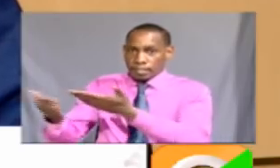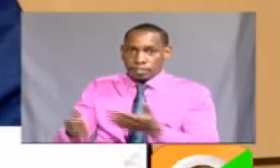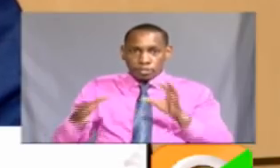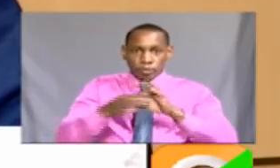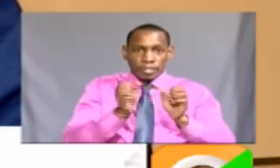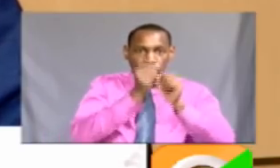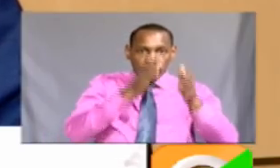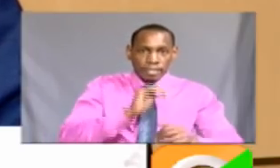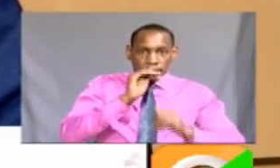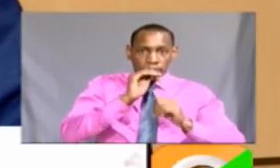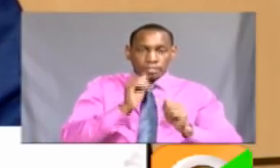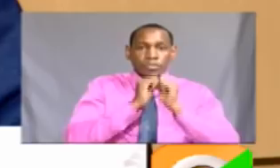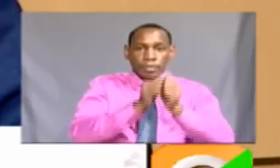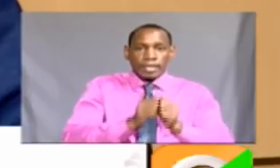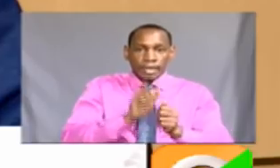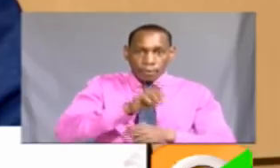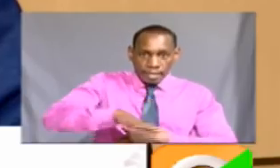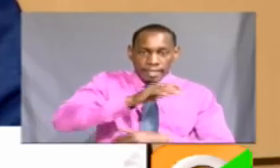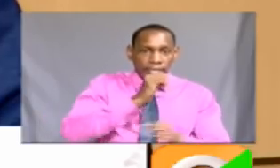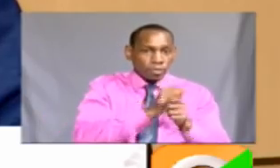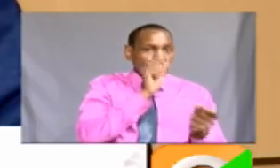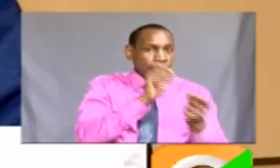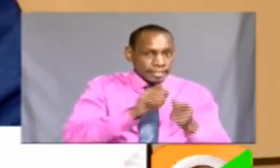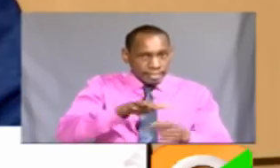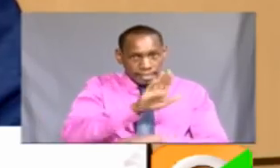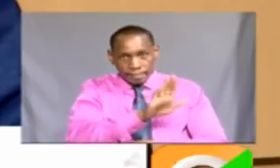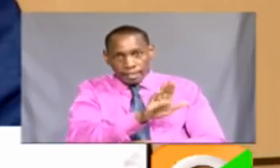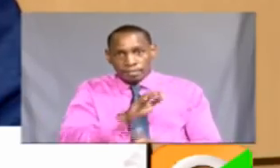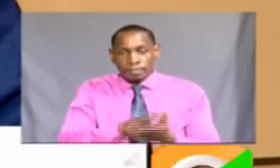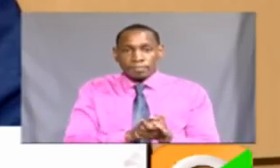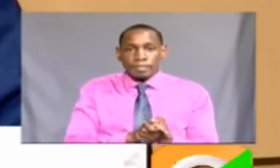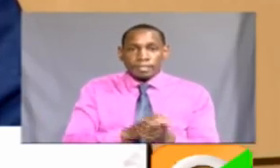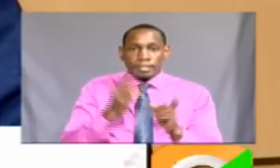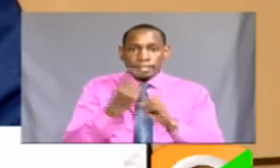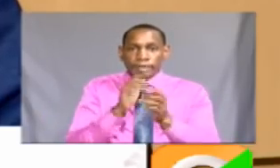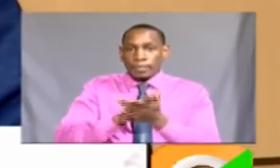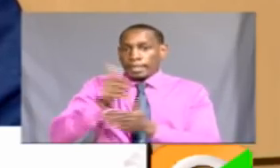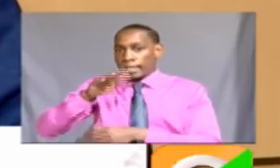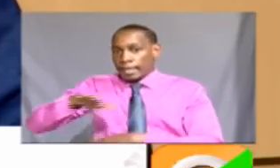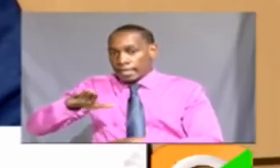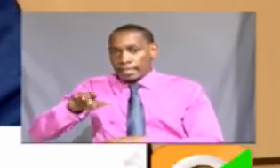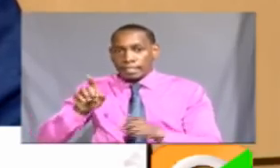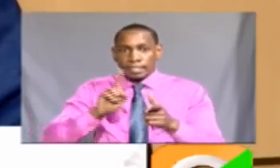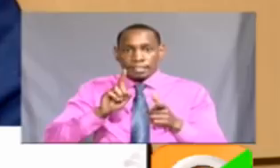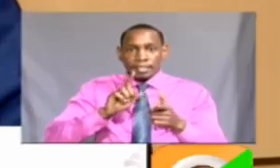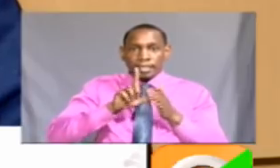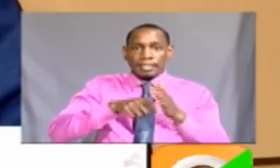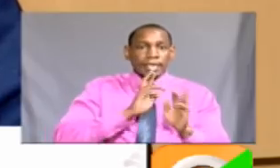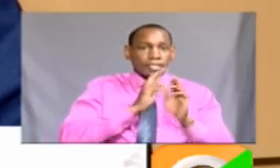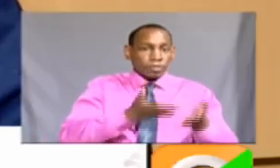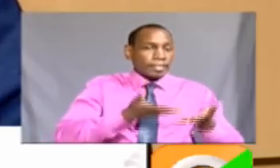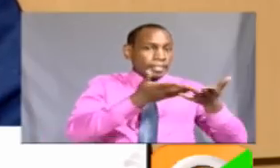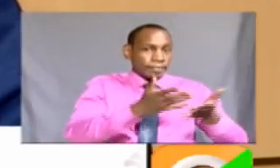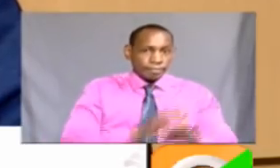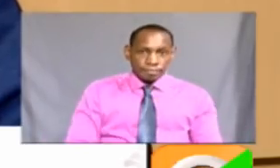together in one establishment, conduct the testing there, away from everybody else, and then come for the results later.